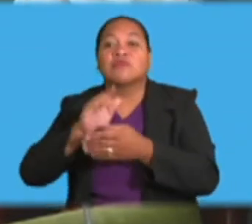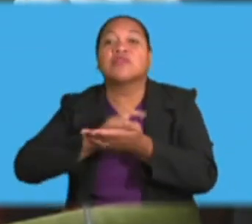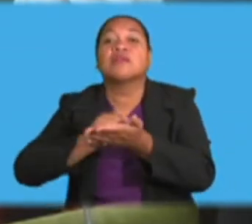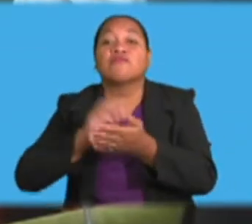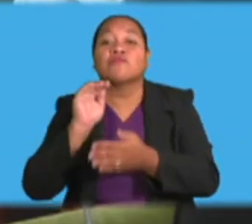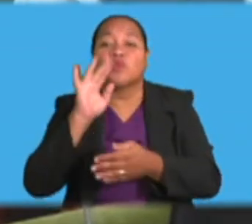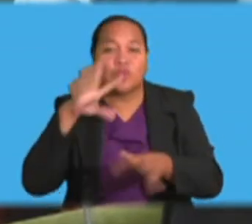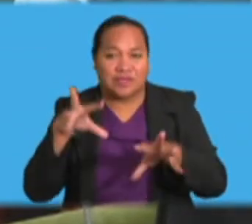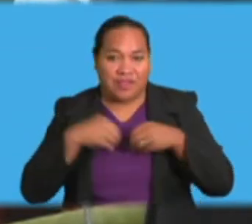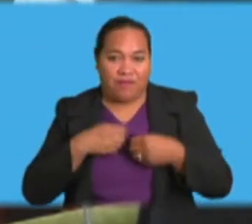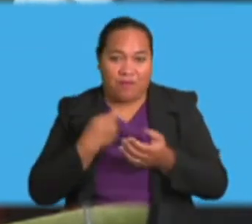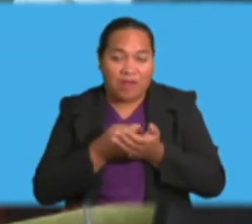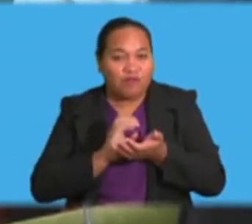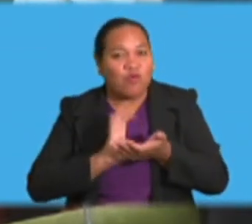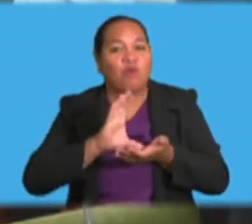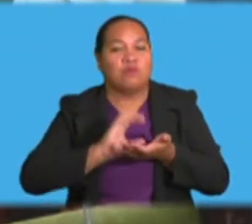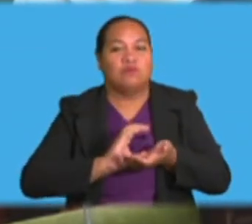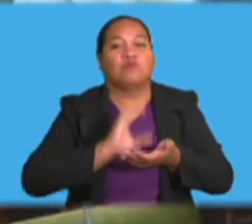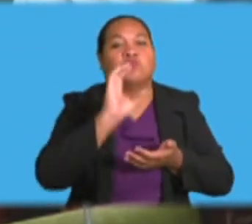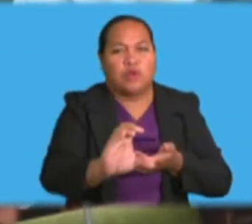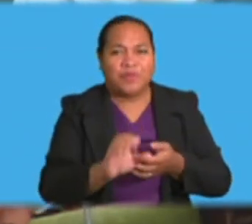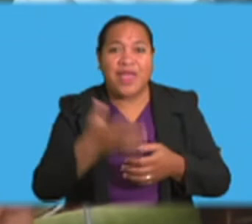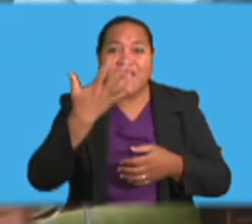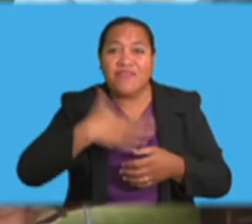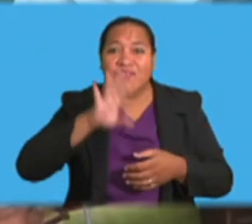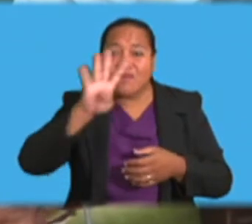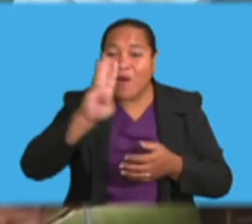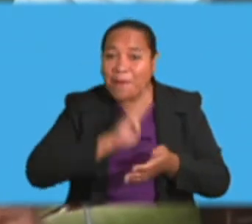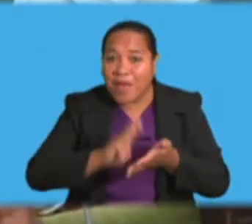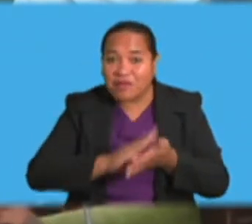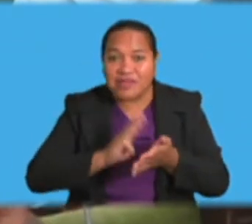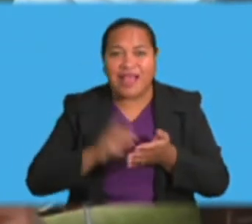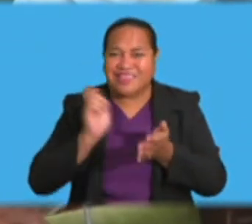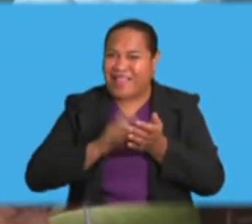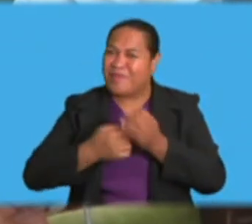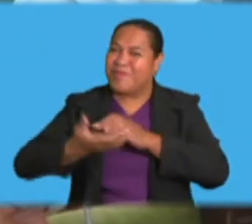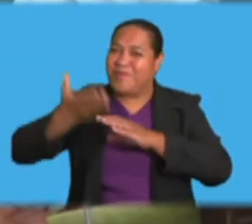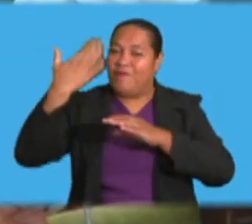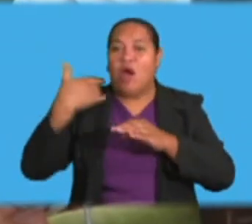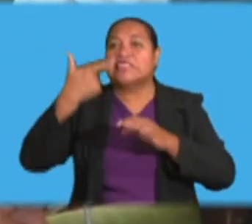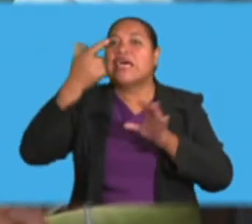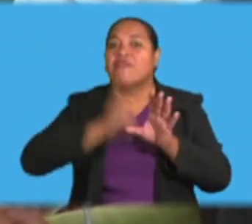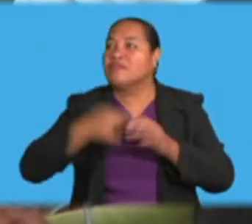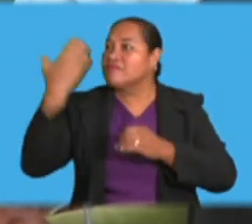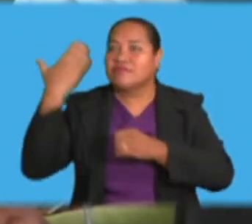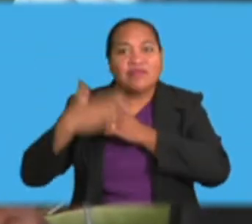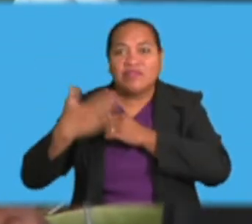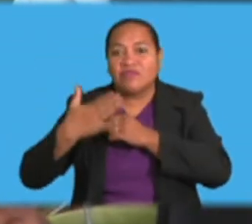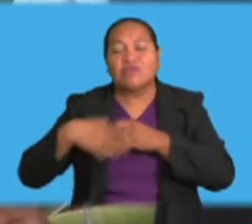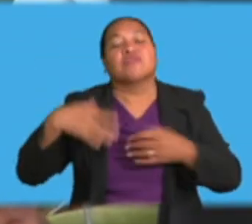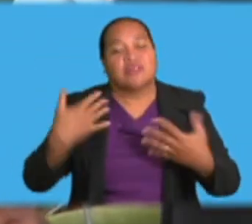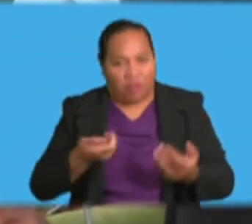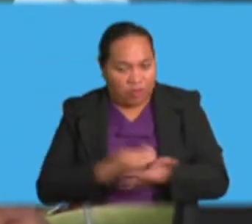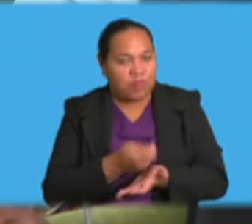returns. Madam Speaker, very quickly, $54 million of debt has been paid off in the last 7 years. Honourable Nawaikula never talks about